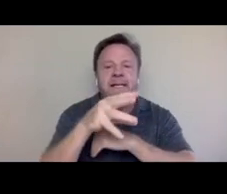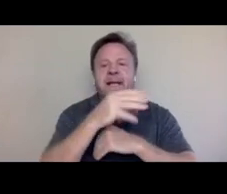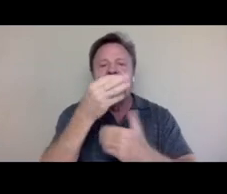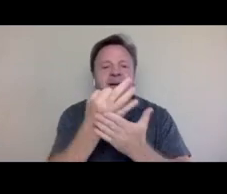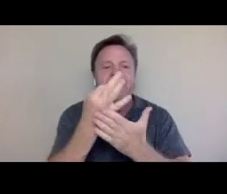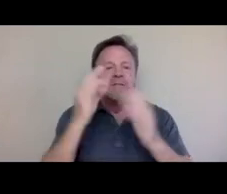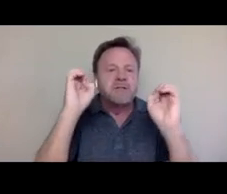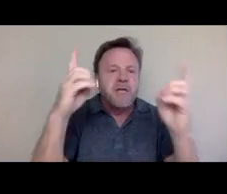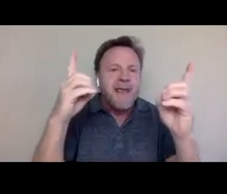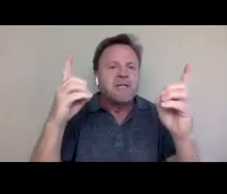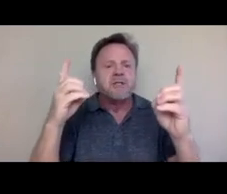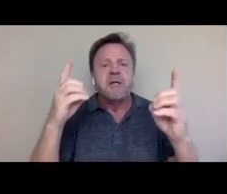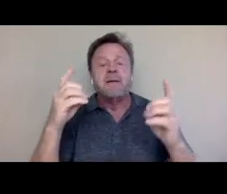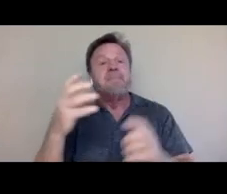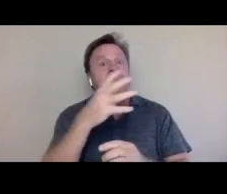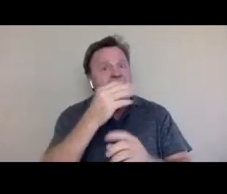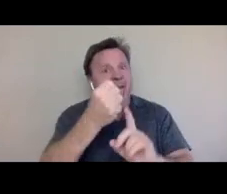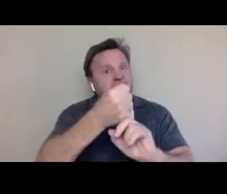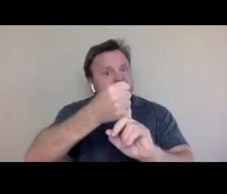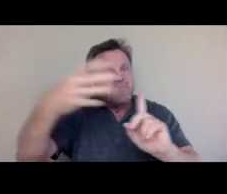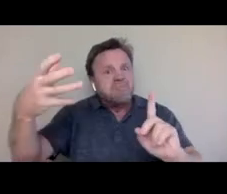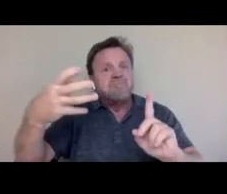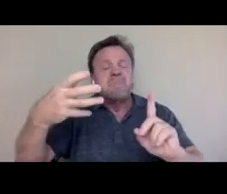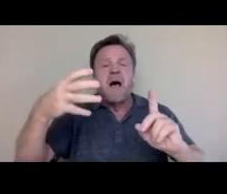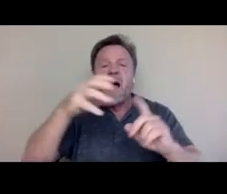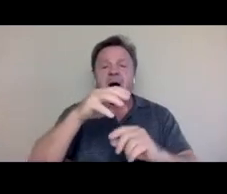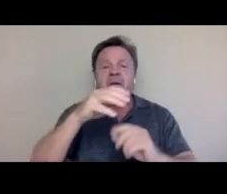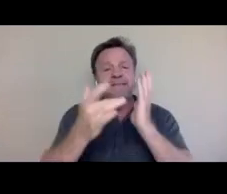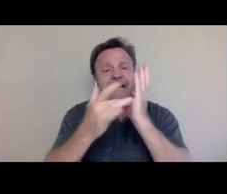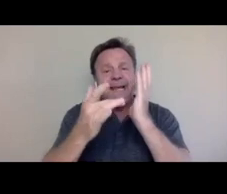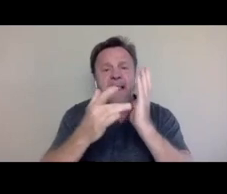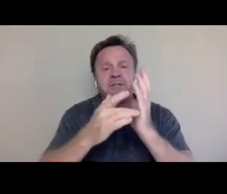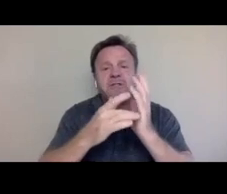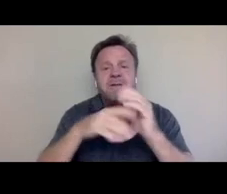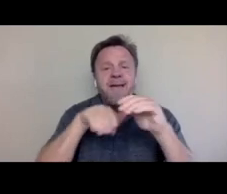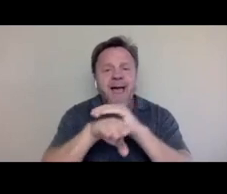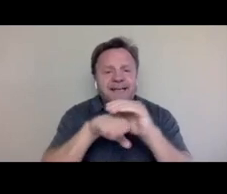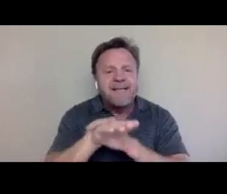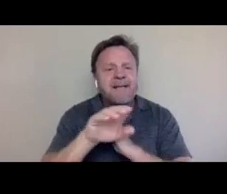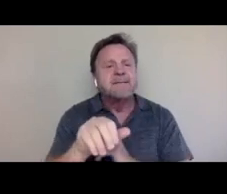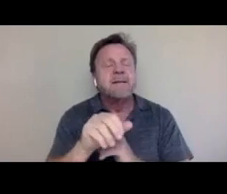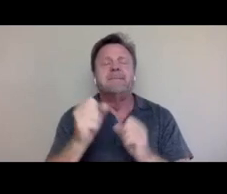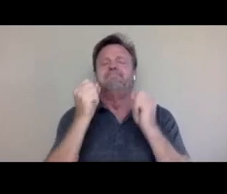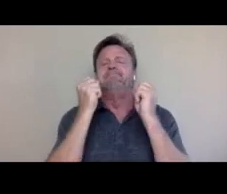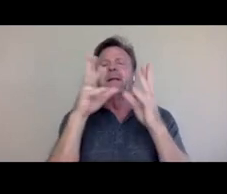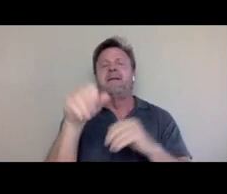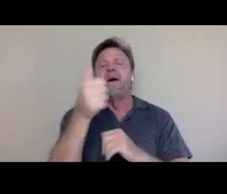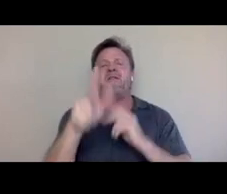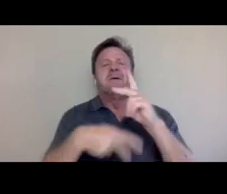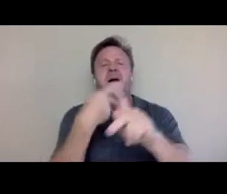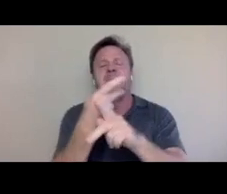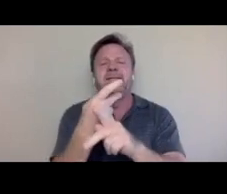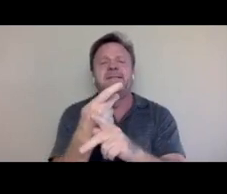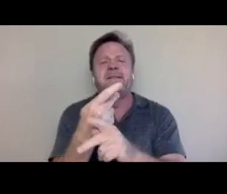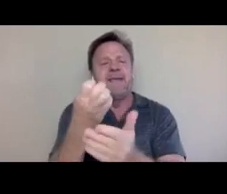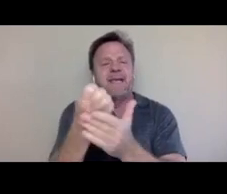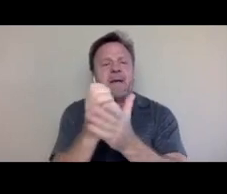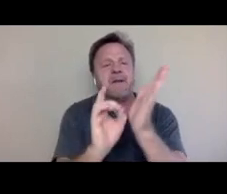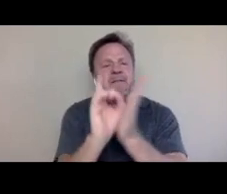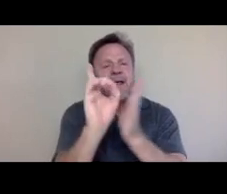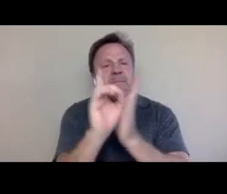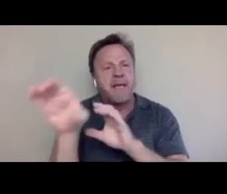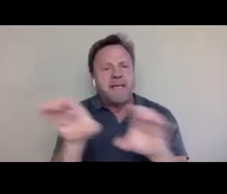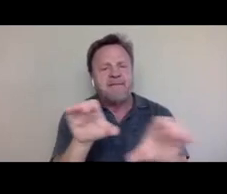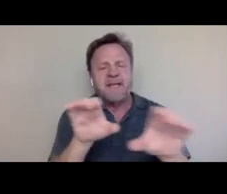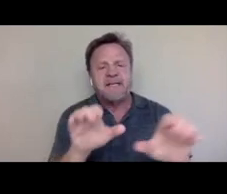education, even expansion of broadband and technology access, and many other types of economic development